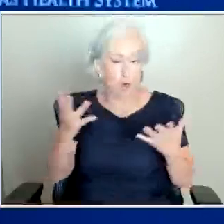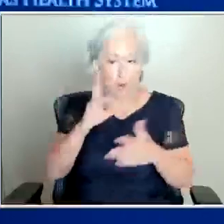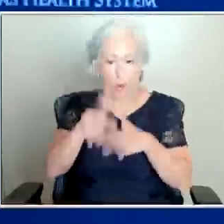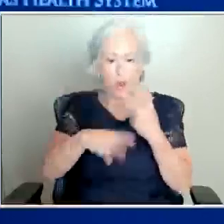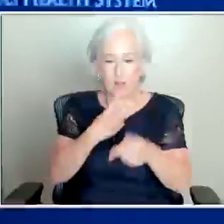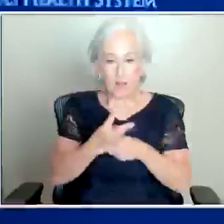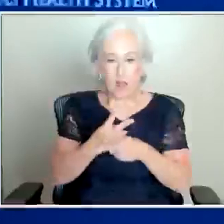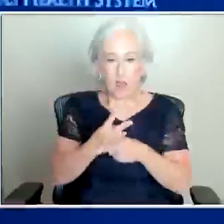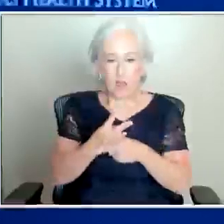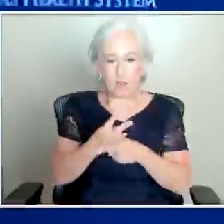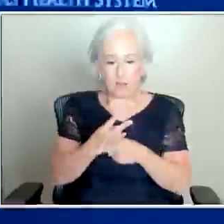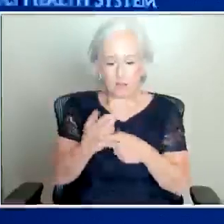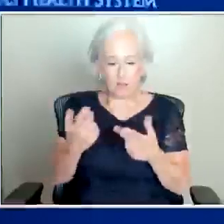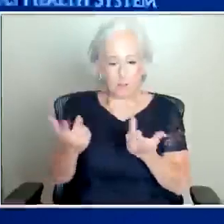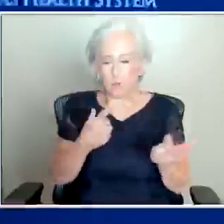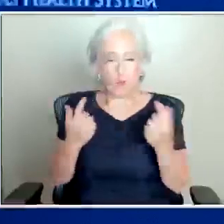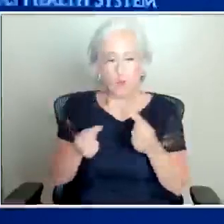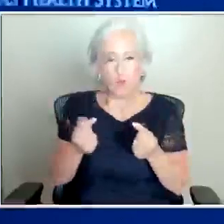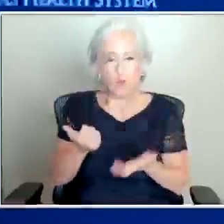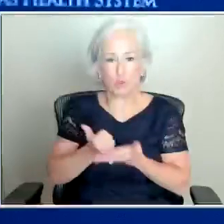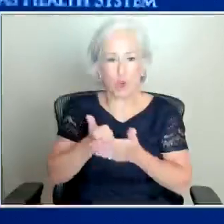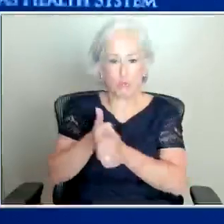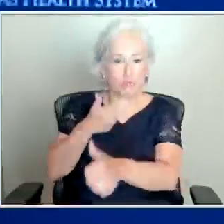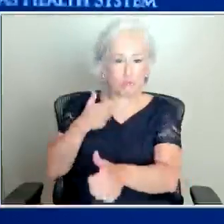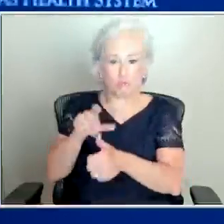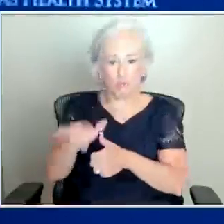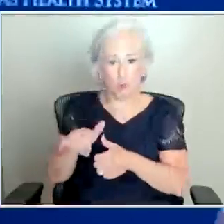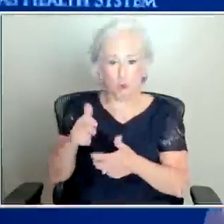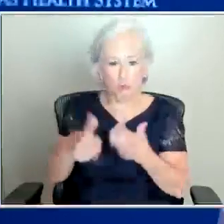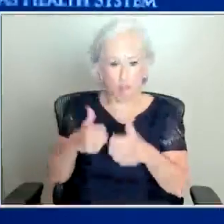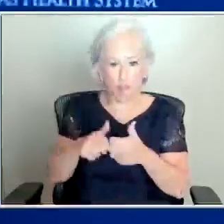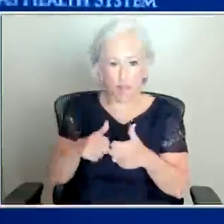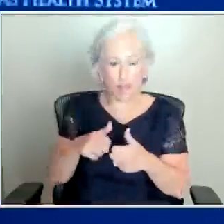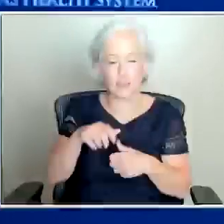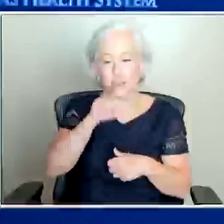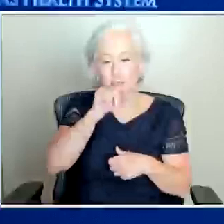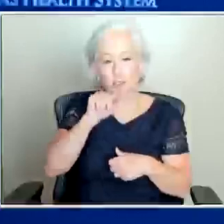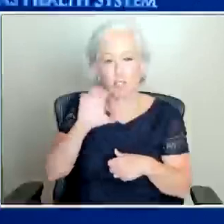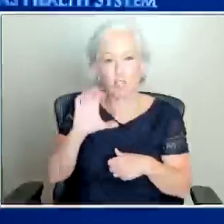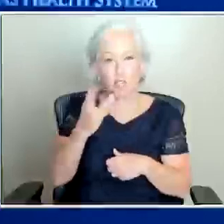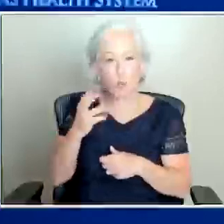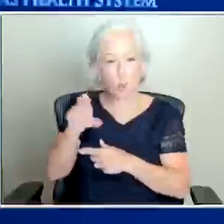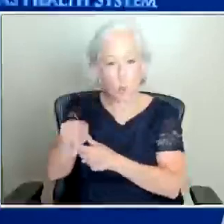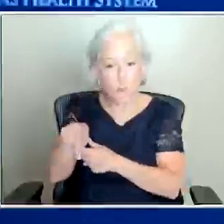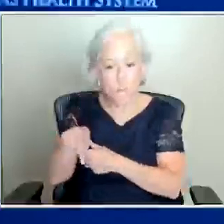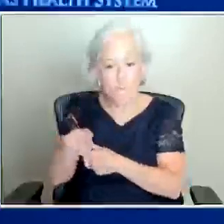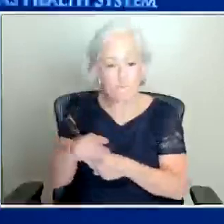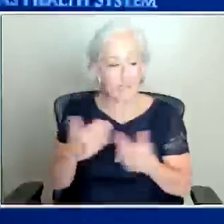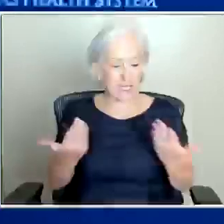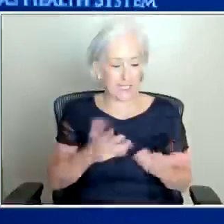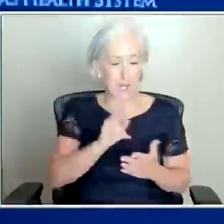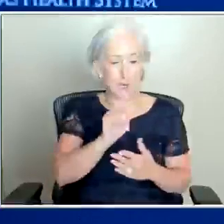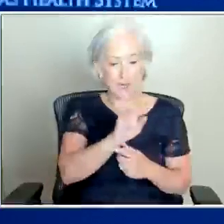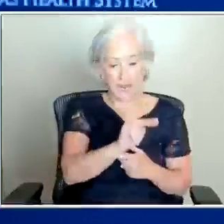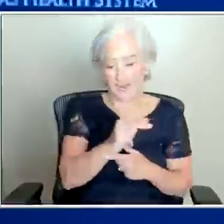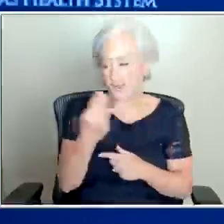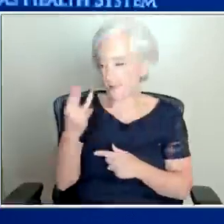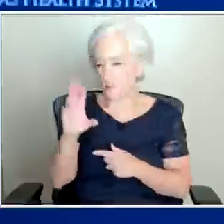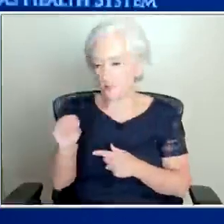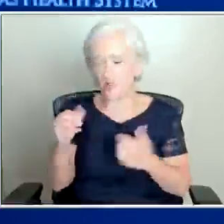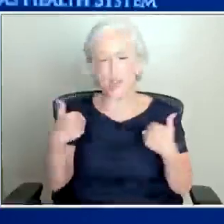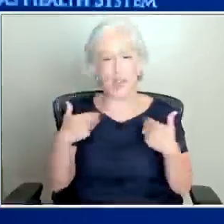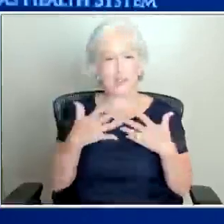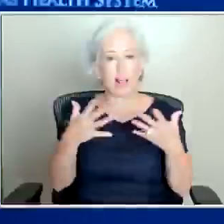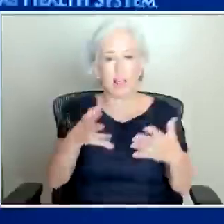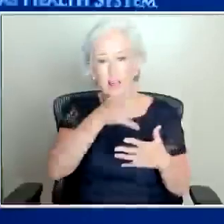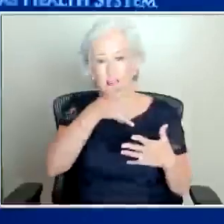farm, such as chicken coops. We know that Kansas and around here in Missouri too, there is a lot of rural areas, and we know that a lot of